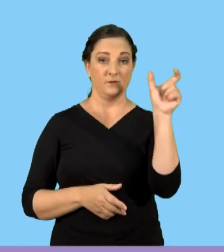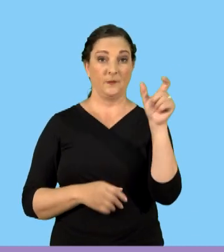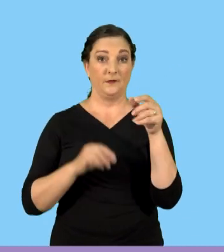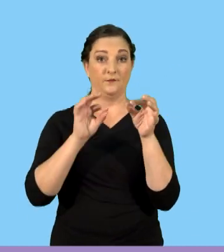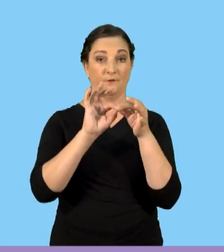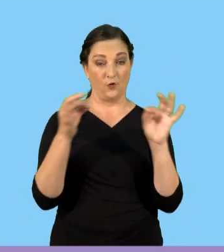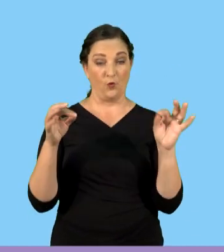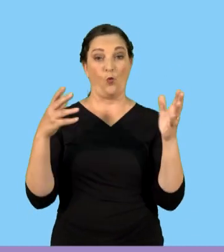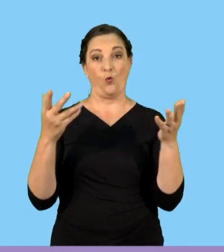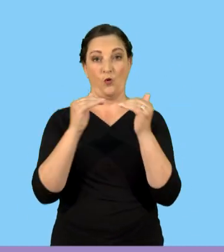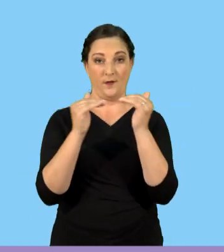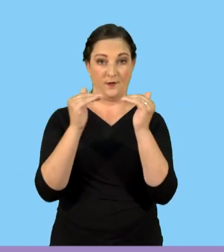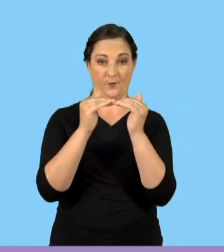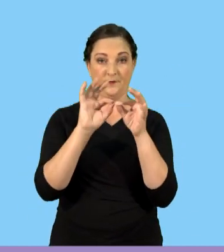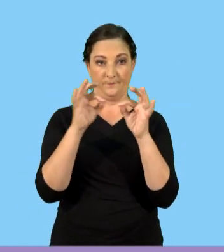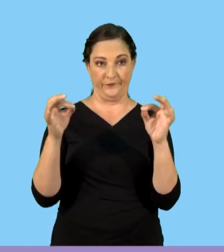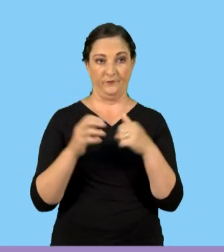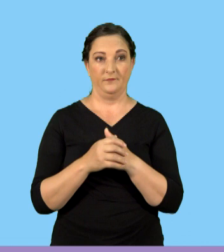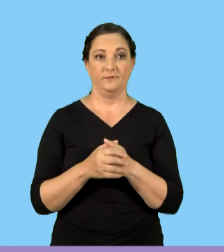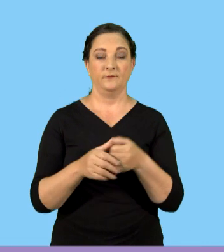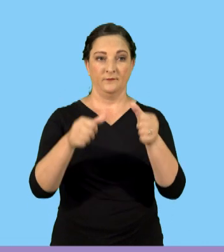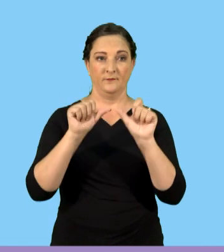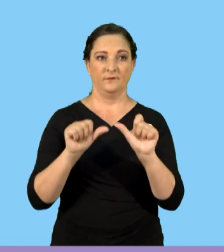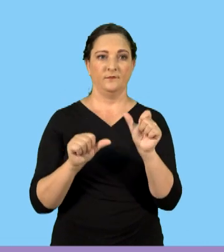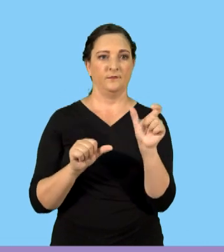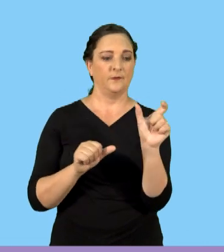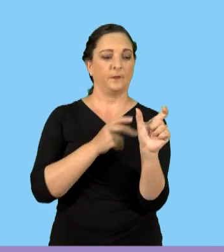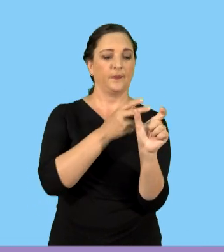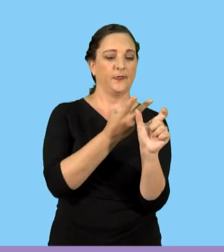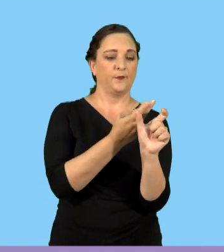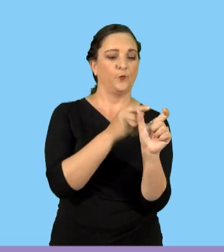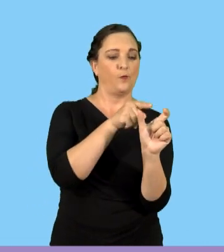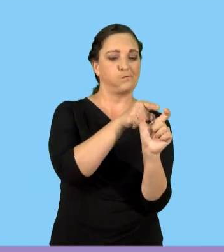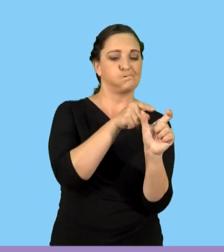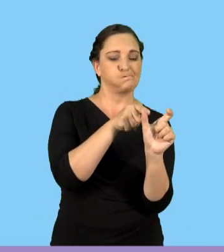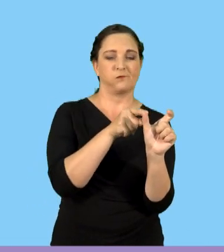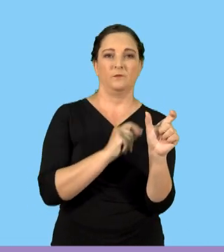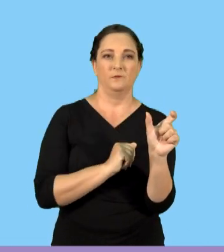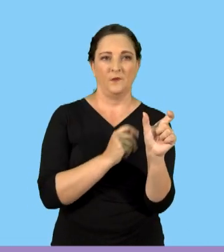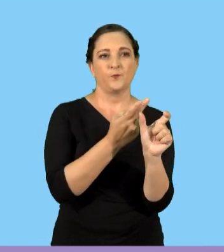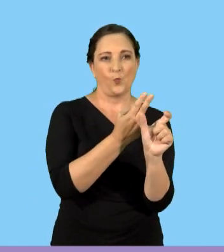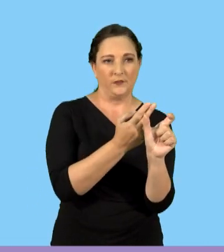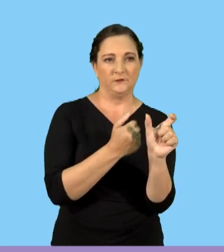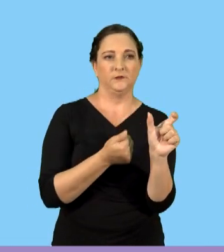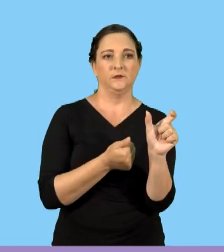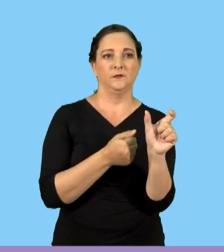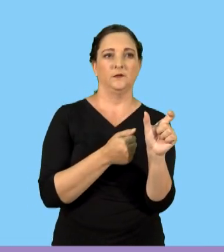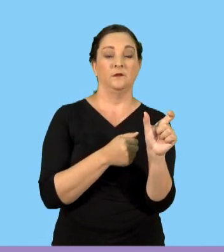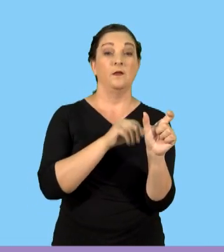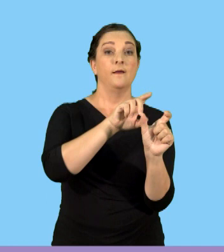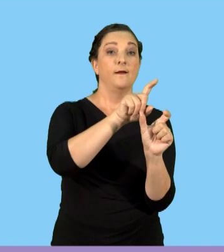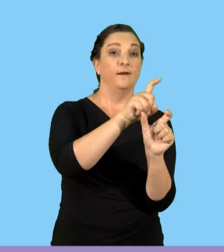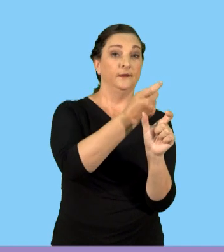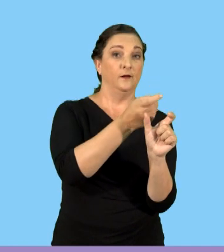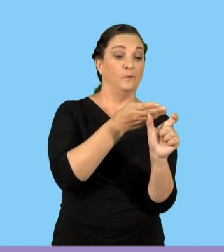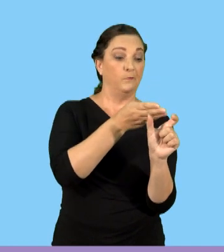using throughout the lesson. That is equation or formula. We also looked at ordered pairs or a point or even a